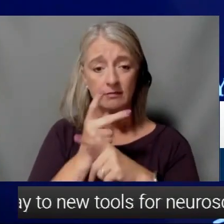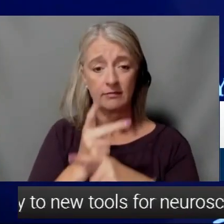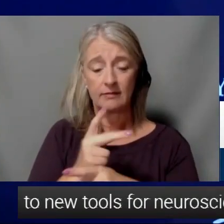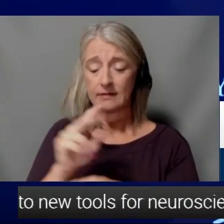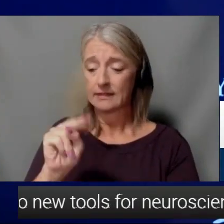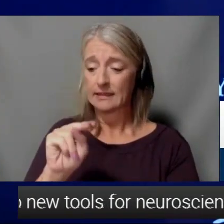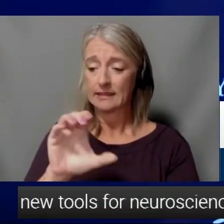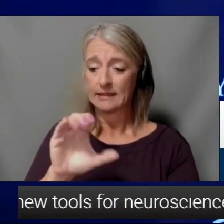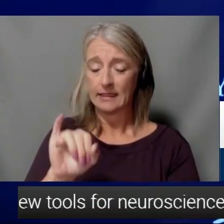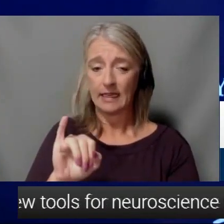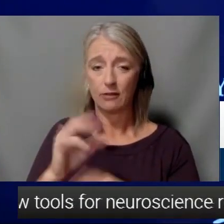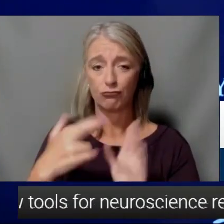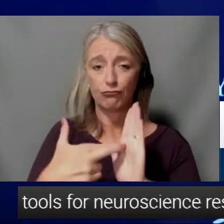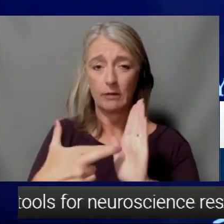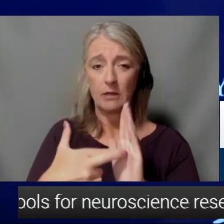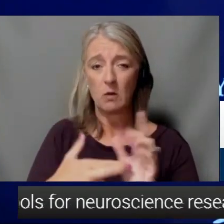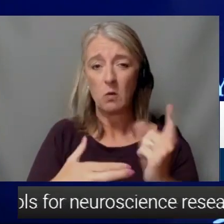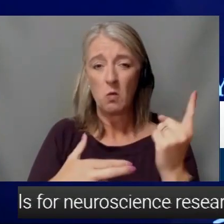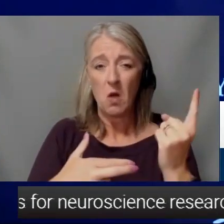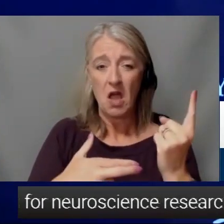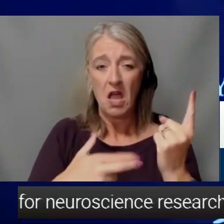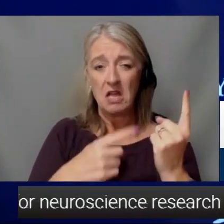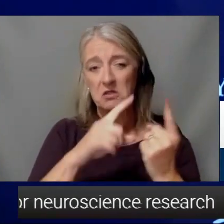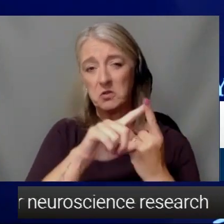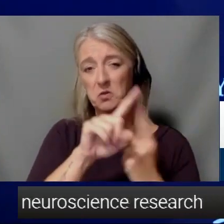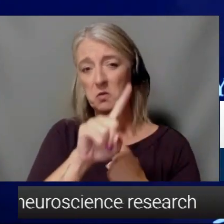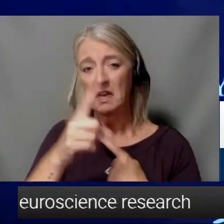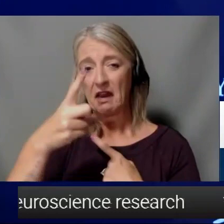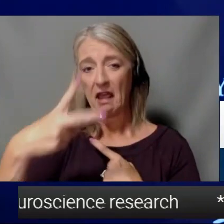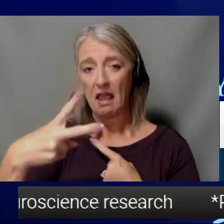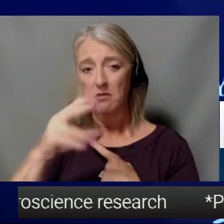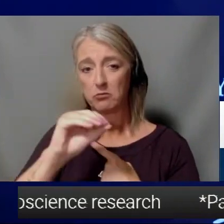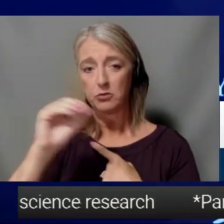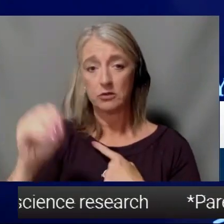about 1.5% of all